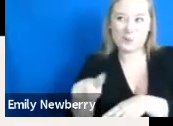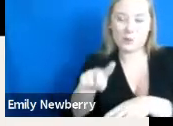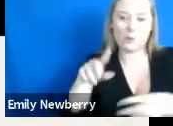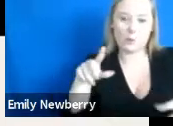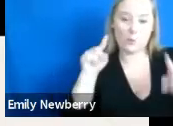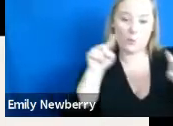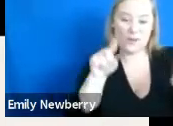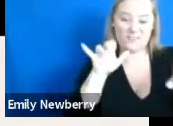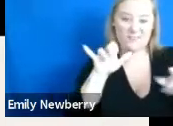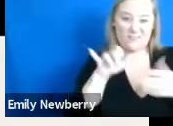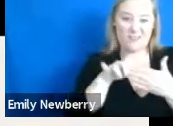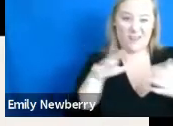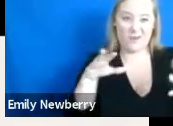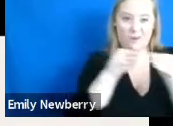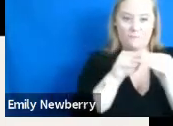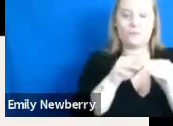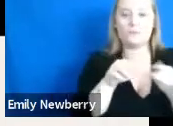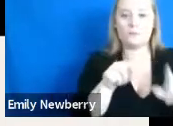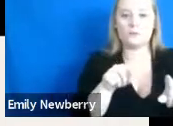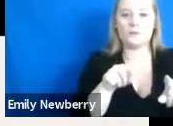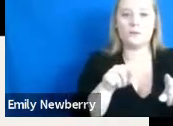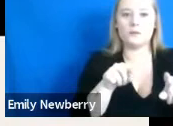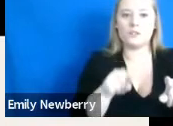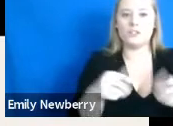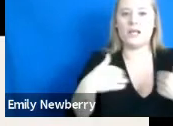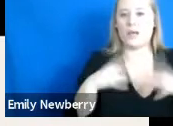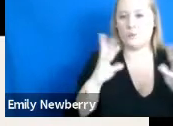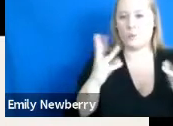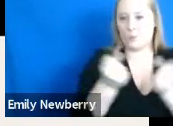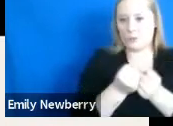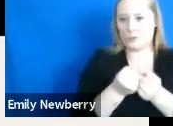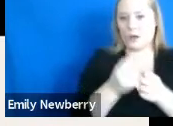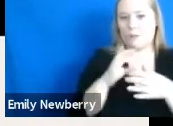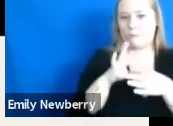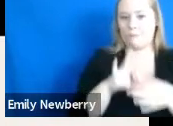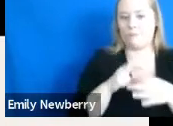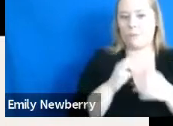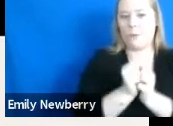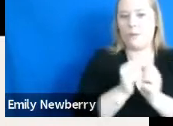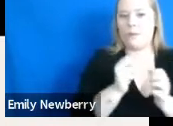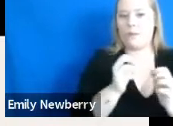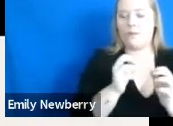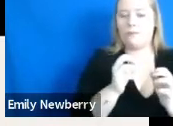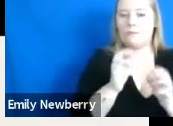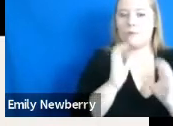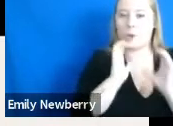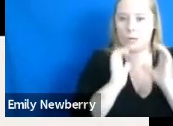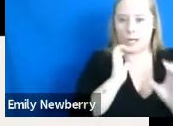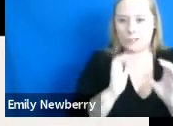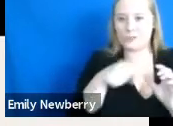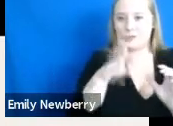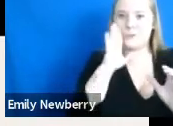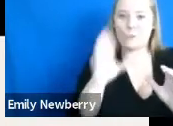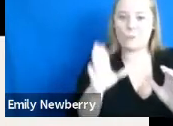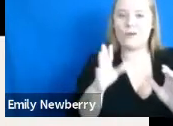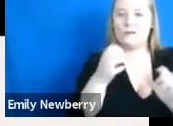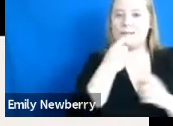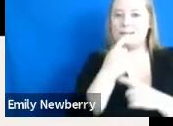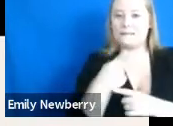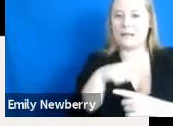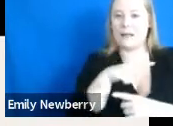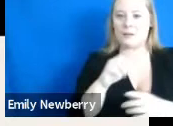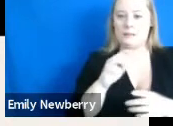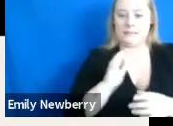conference, Christine taught a workshop on communications. So Christine is going to tell us about Tell Your